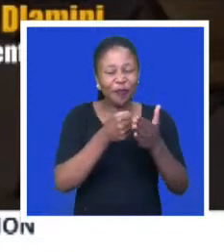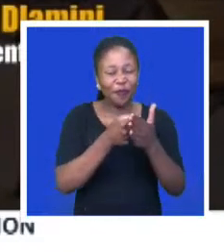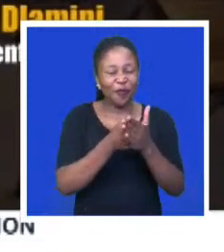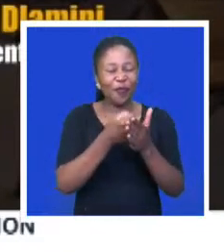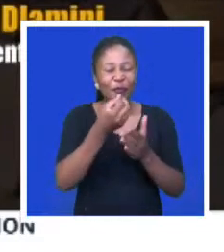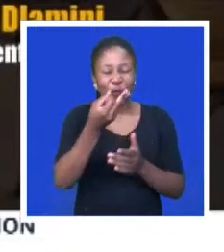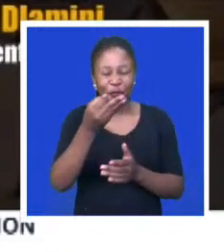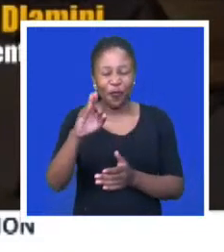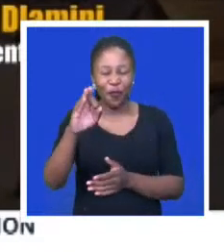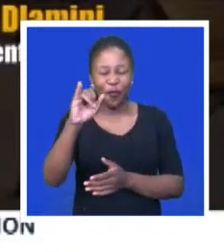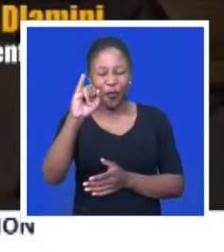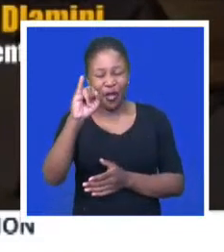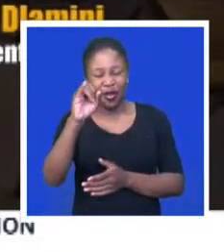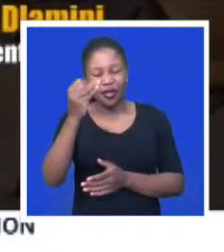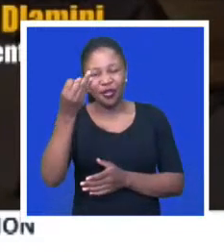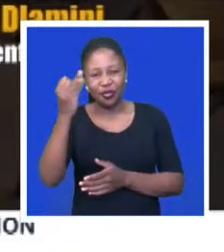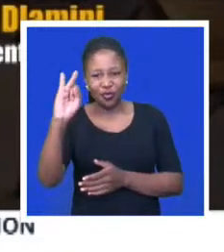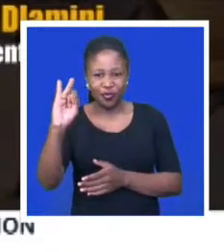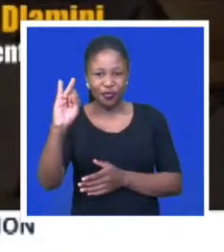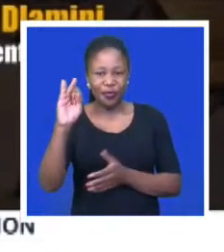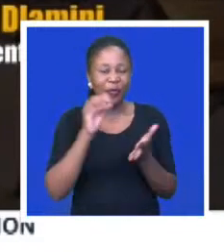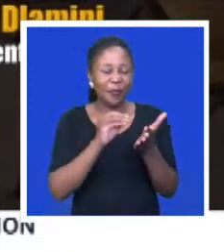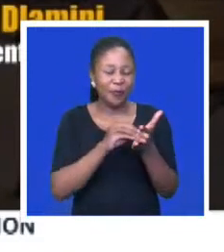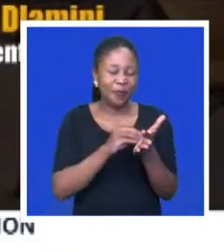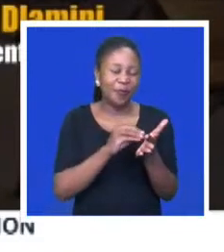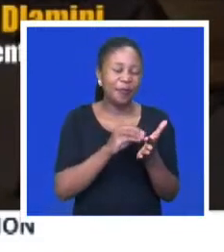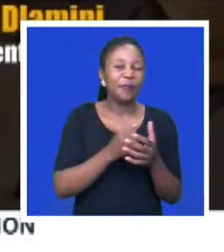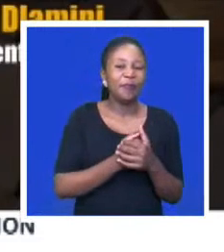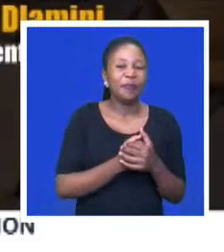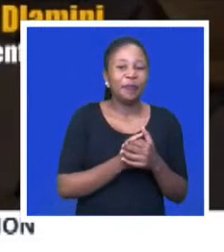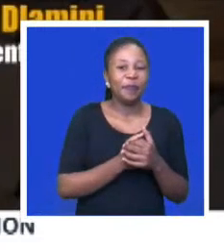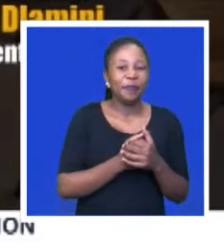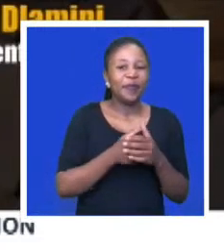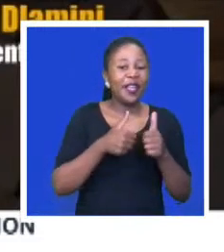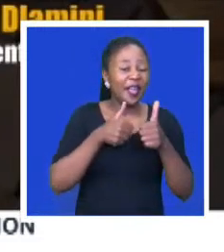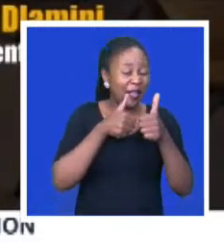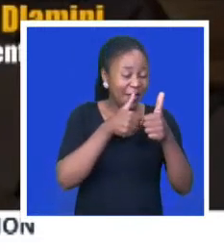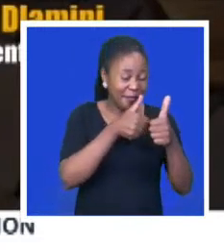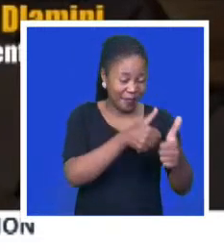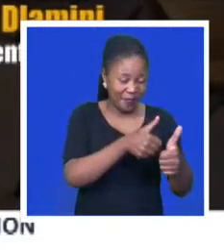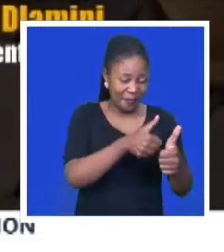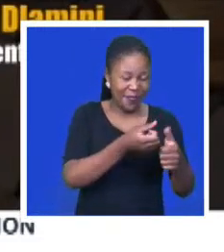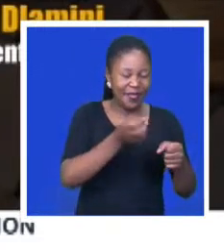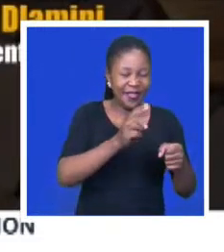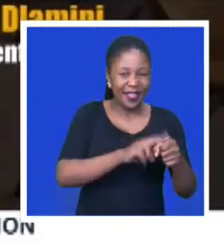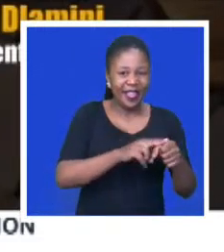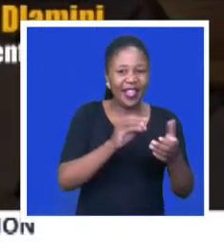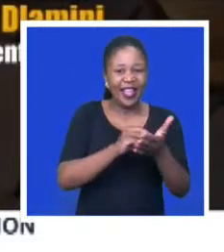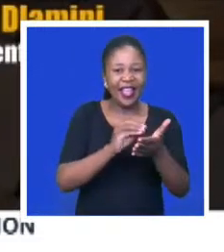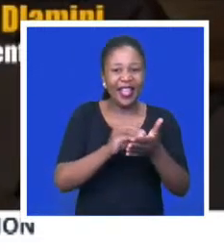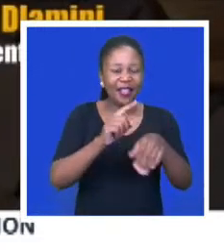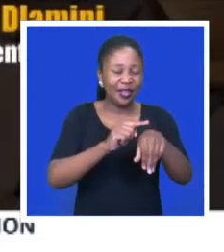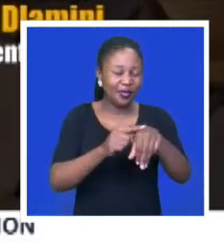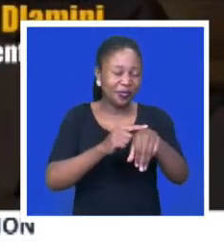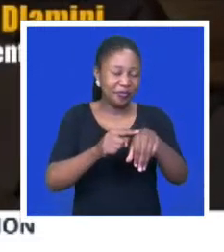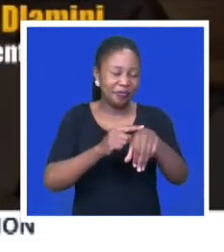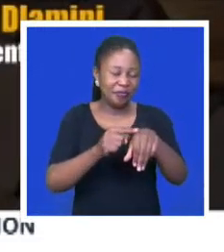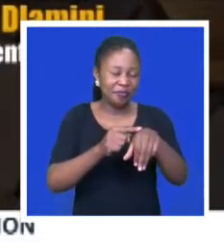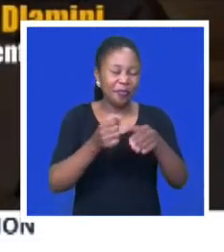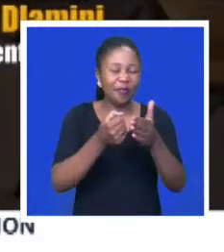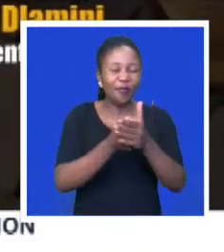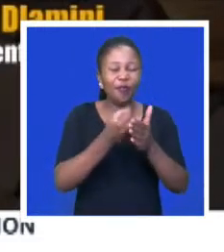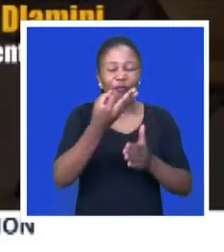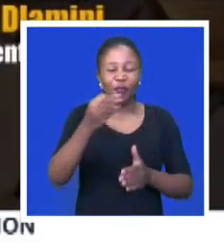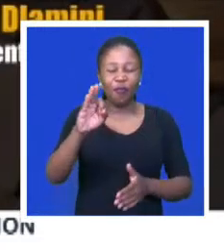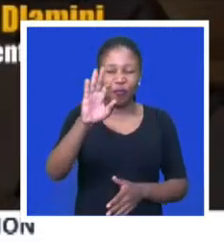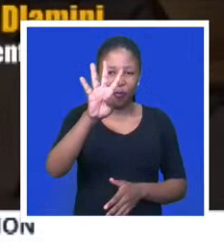for forms 1 and 2. From 4 p.m. until 4:30 p.m., we have Siswati for the